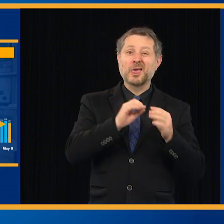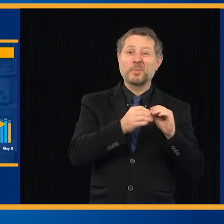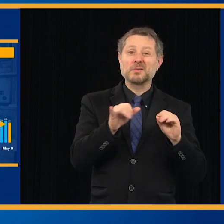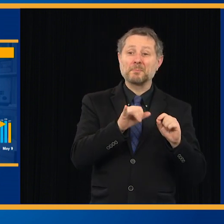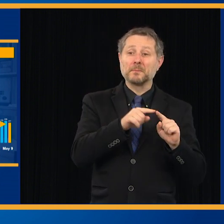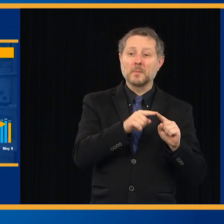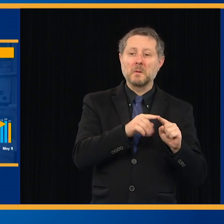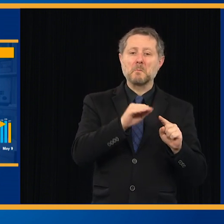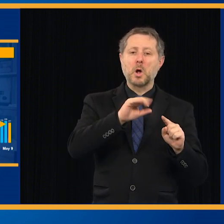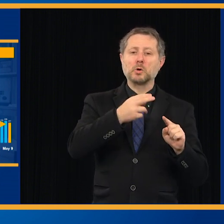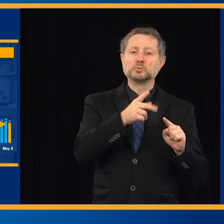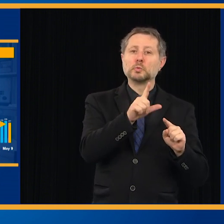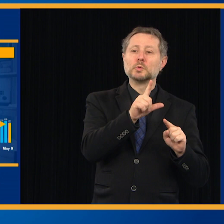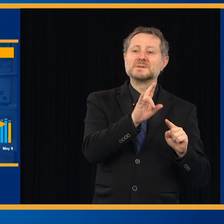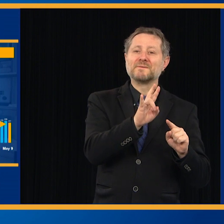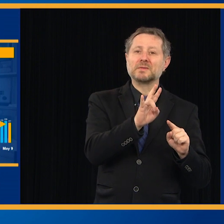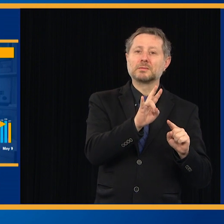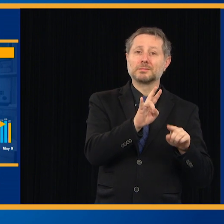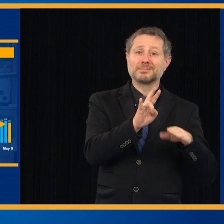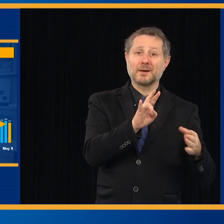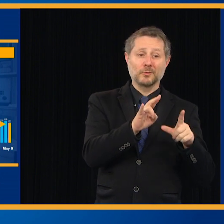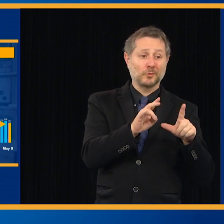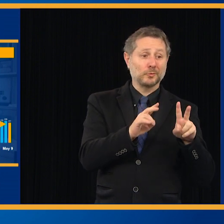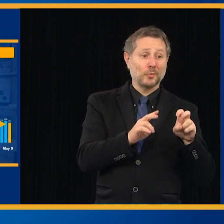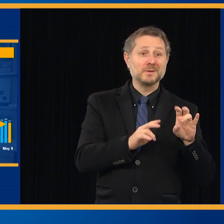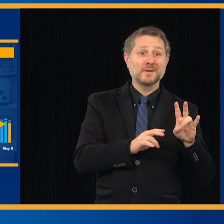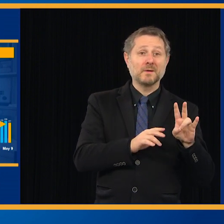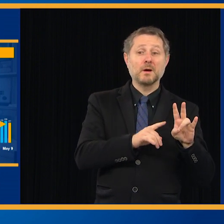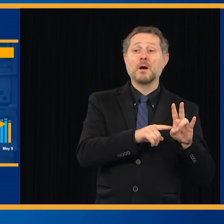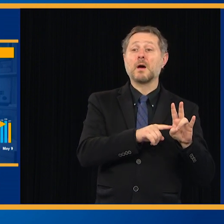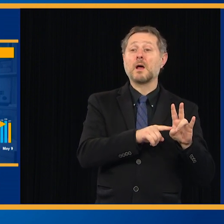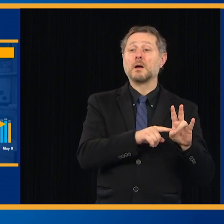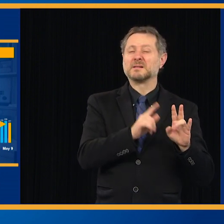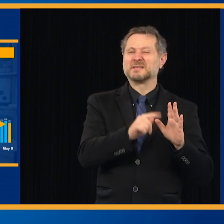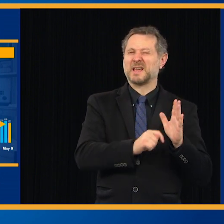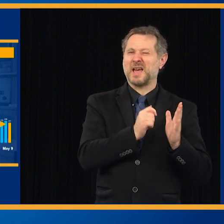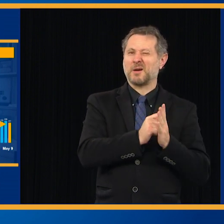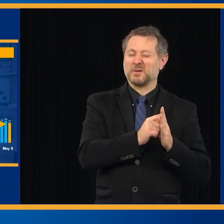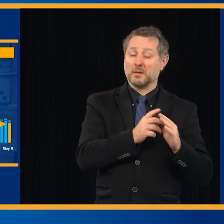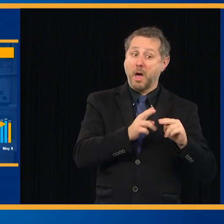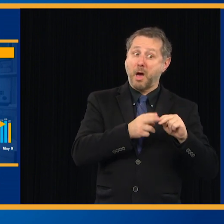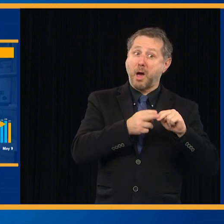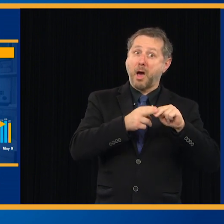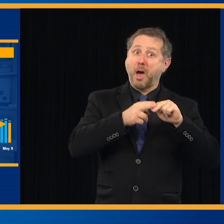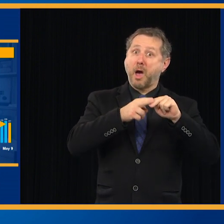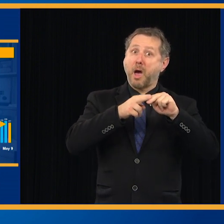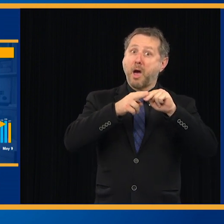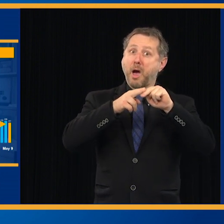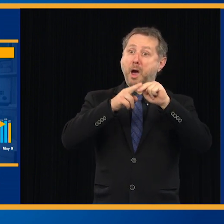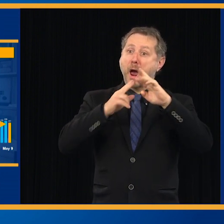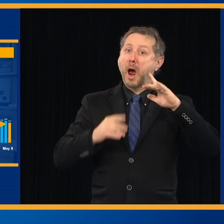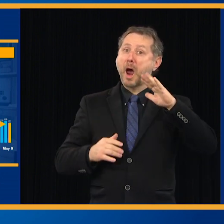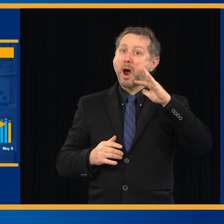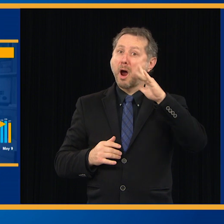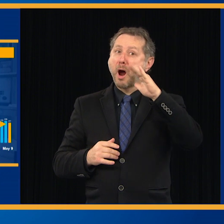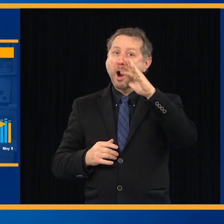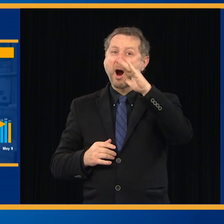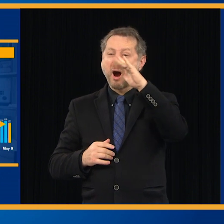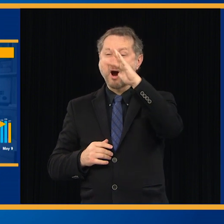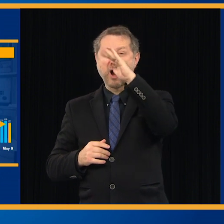week in. As the number of deaths started to increase, you could see early in March, 27